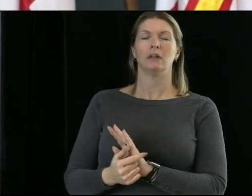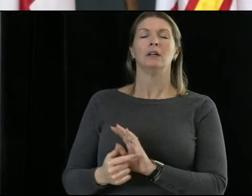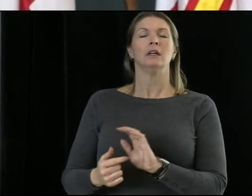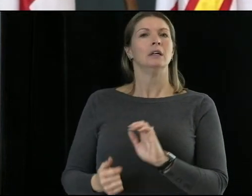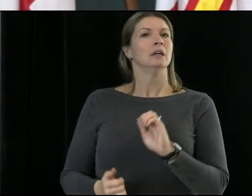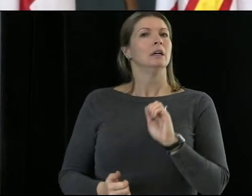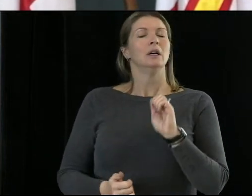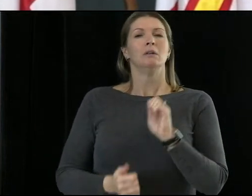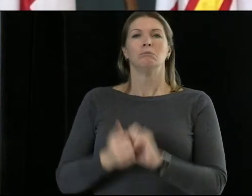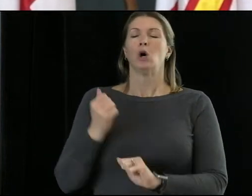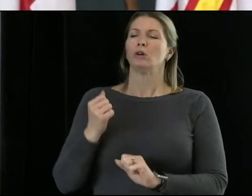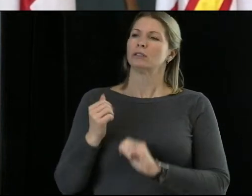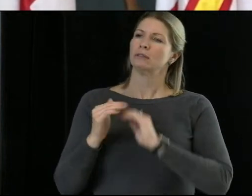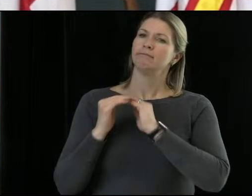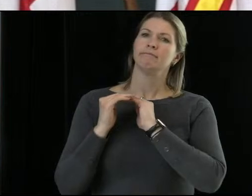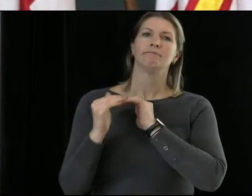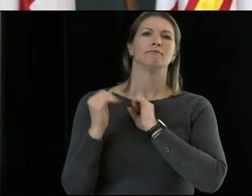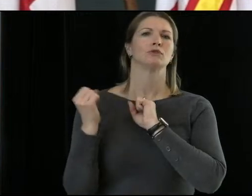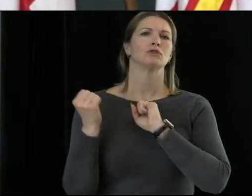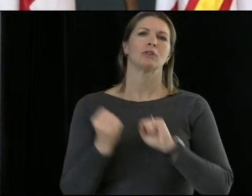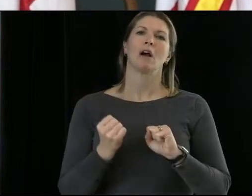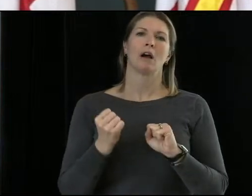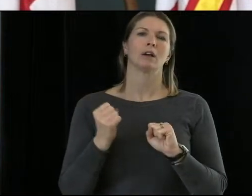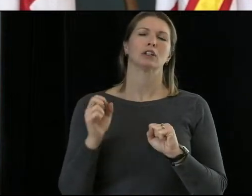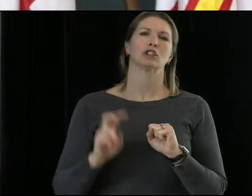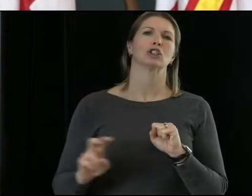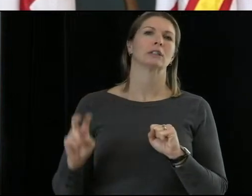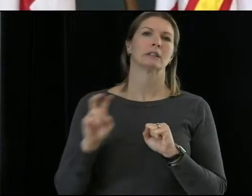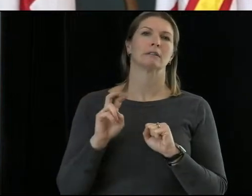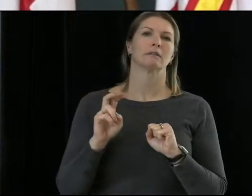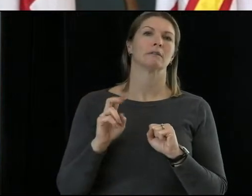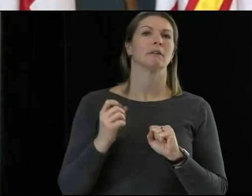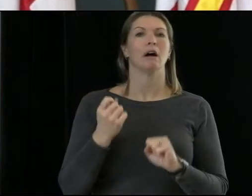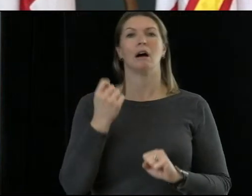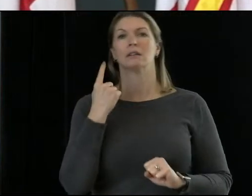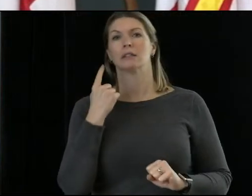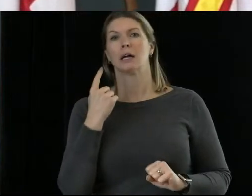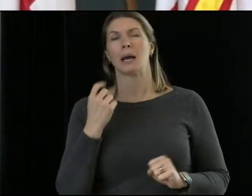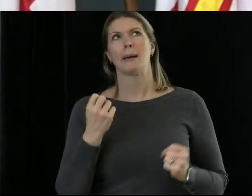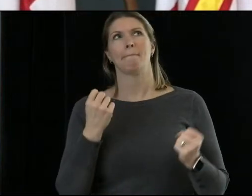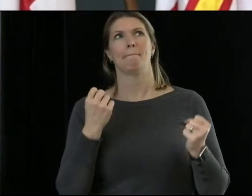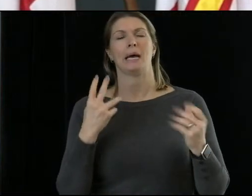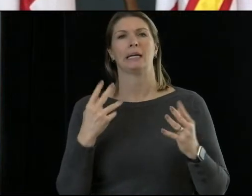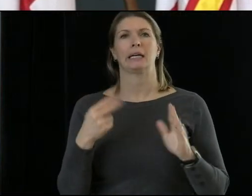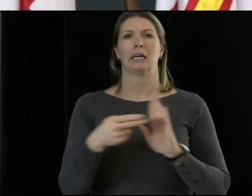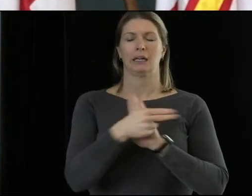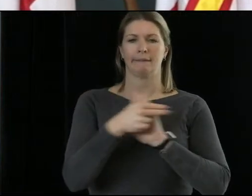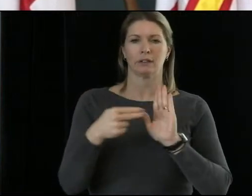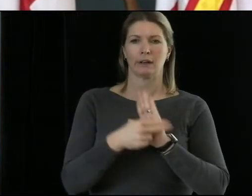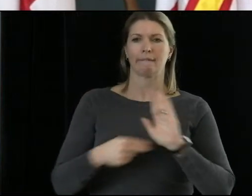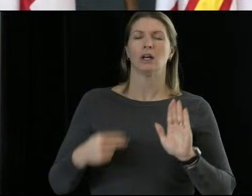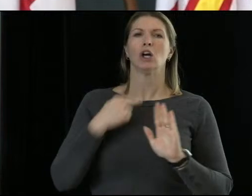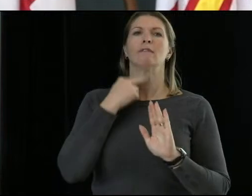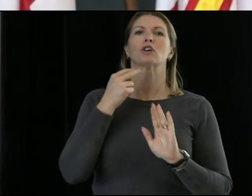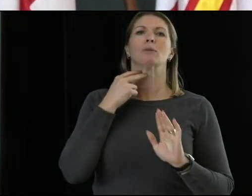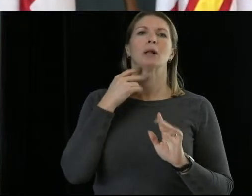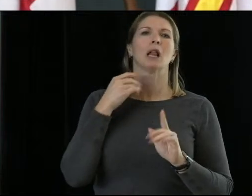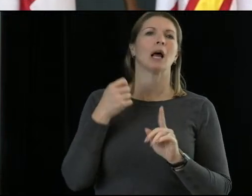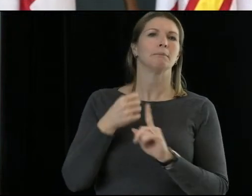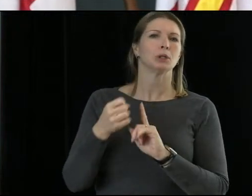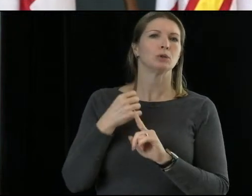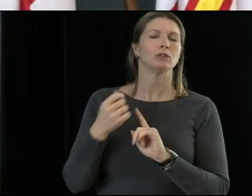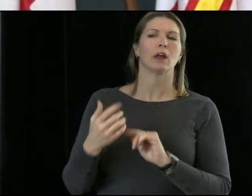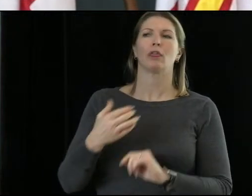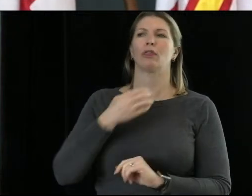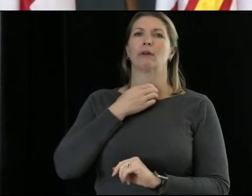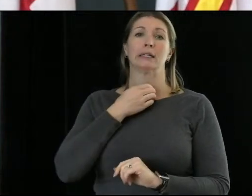I've known. Despite visible advancements, I've often faced hurtful stereotypes, verbal abuse, and threats of harm.